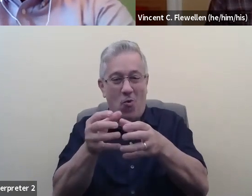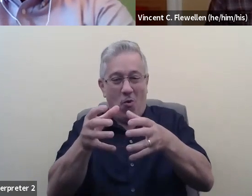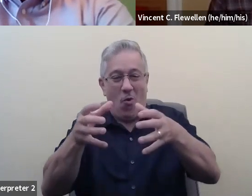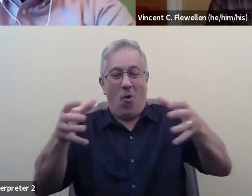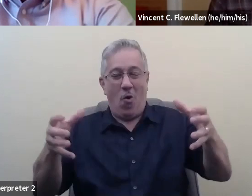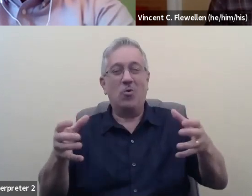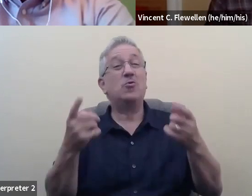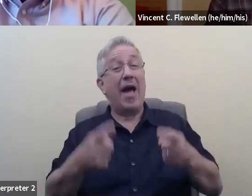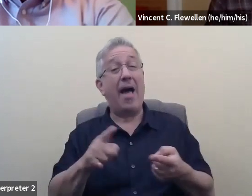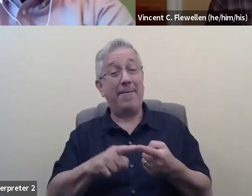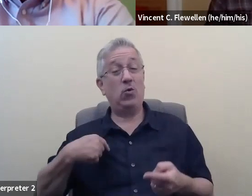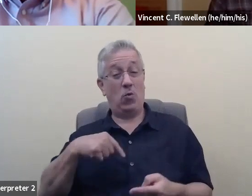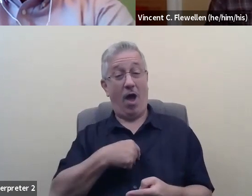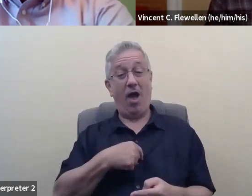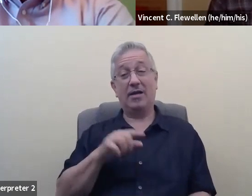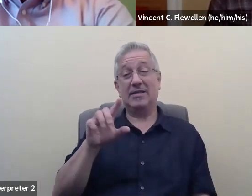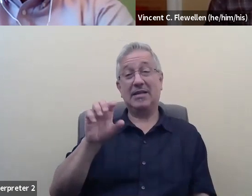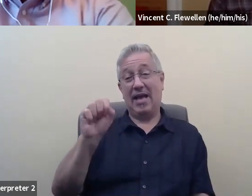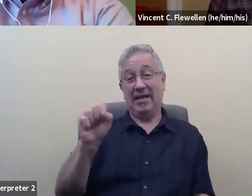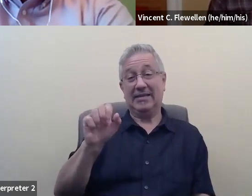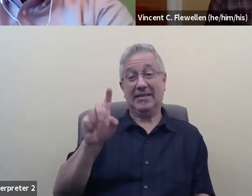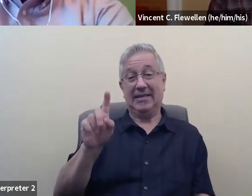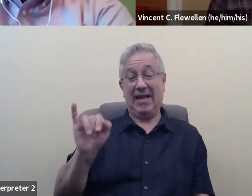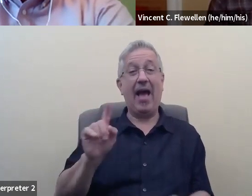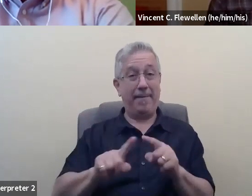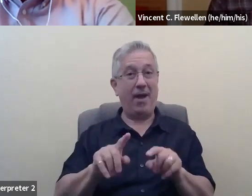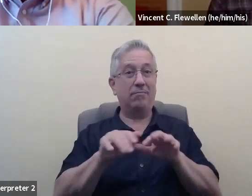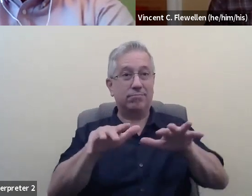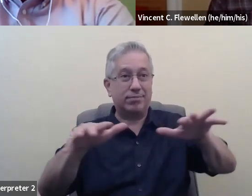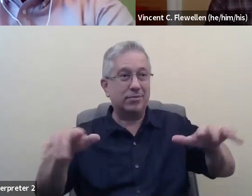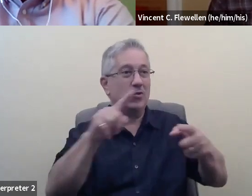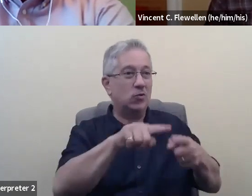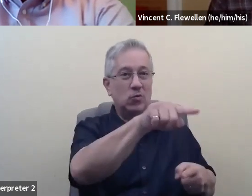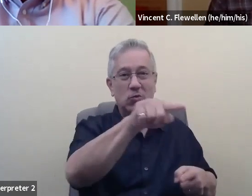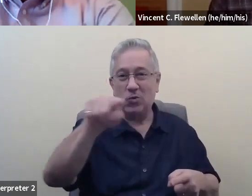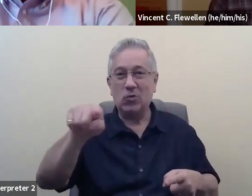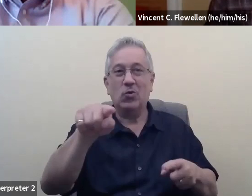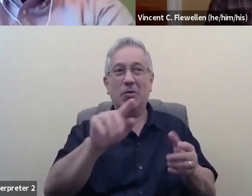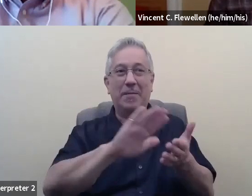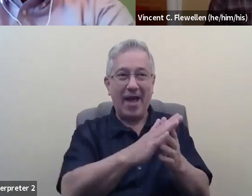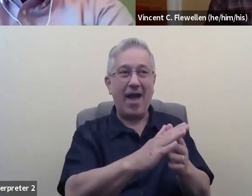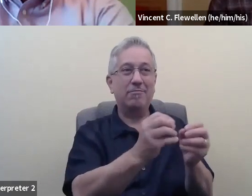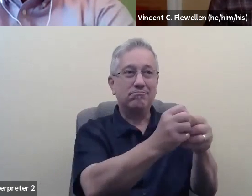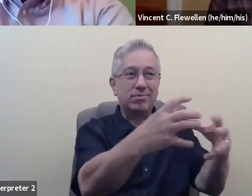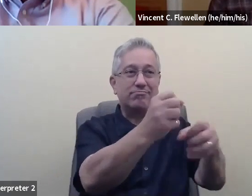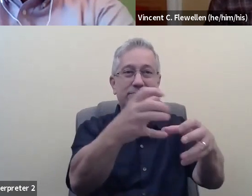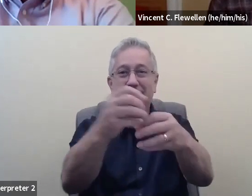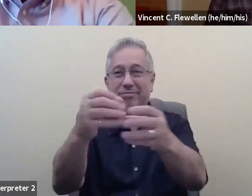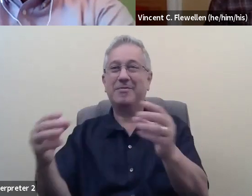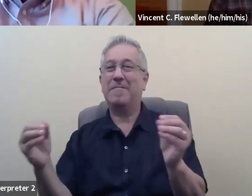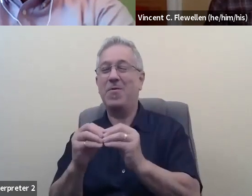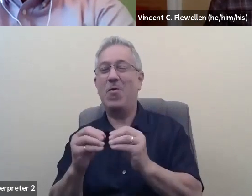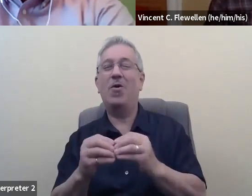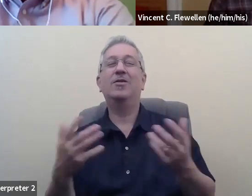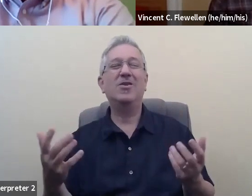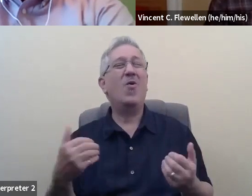of everybody involved, I want to thank each one of our panelists for taking the time to be with us today. I know we didn't get to all the